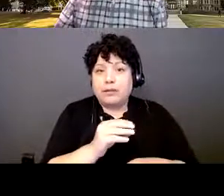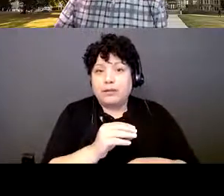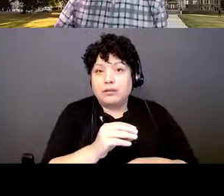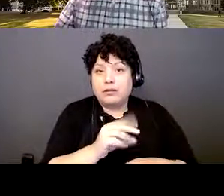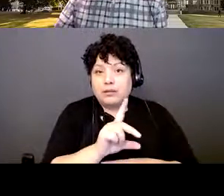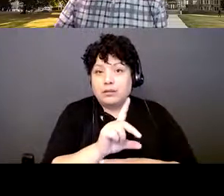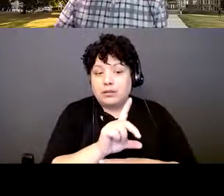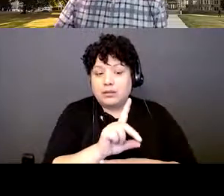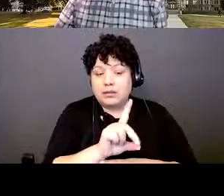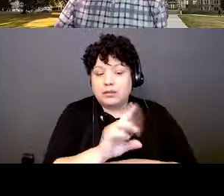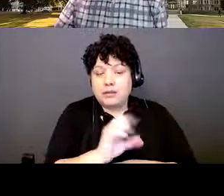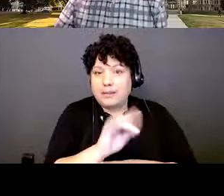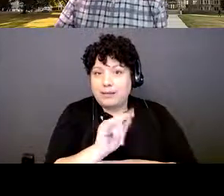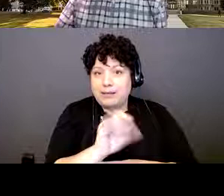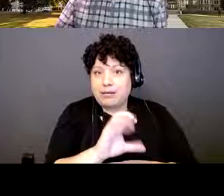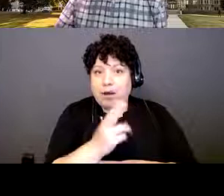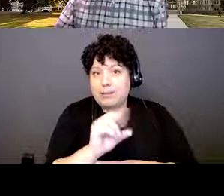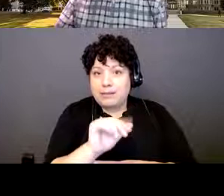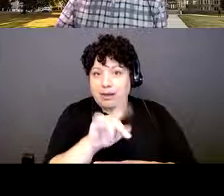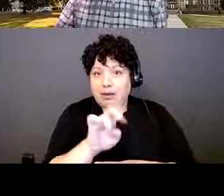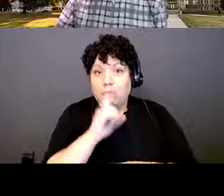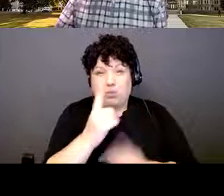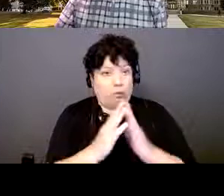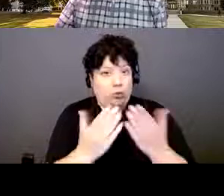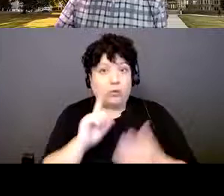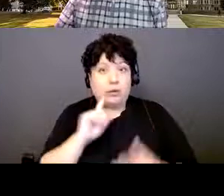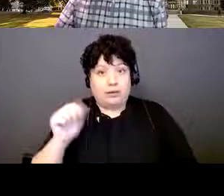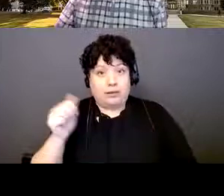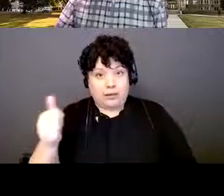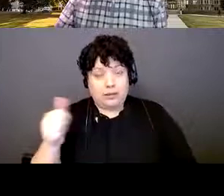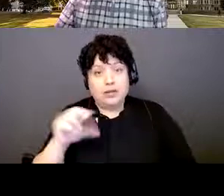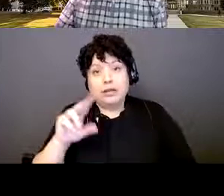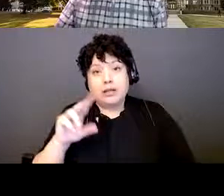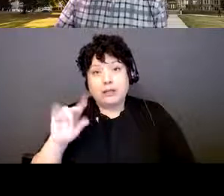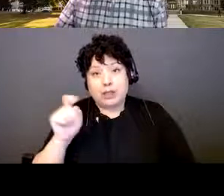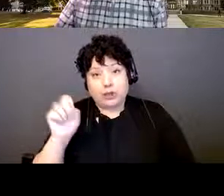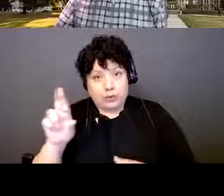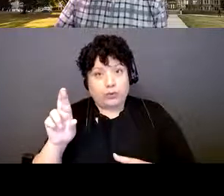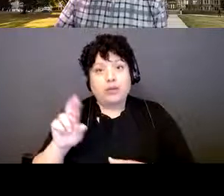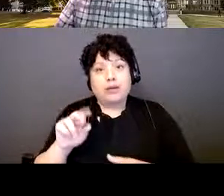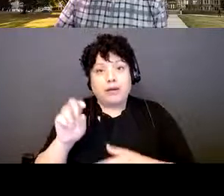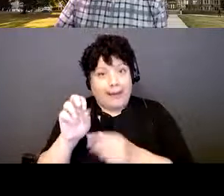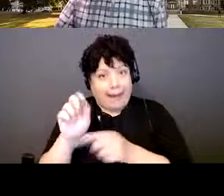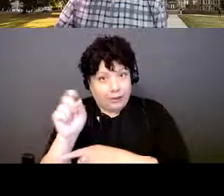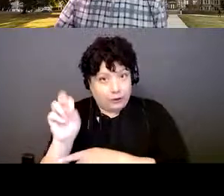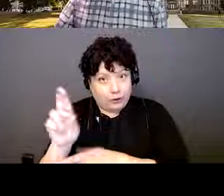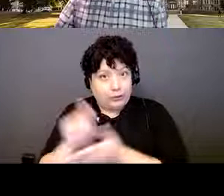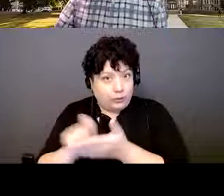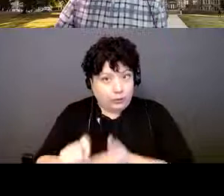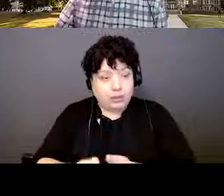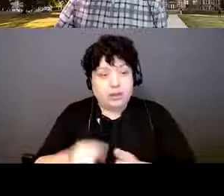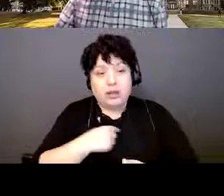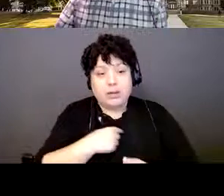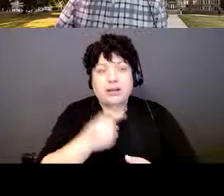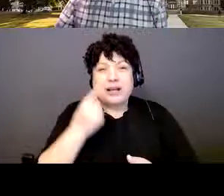book that Peter was an editor on. And I took this out of the, I think it was in the